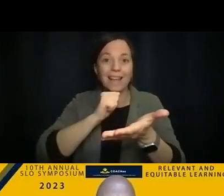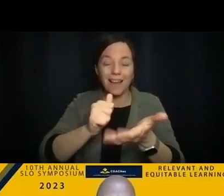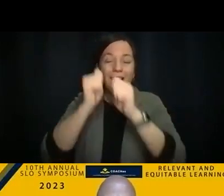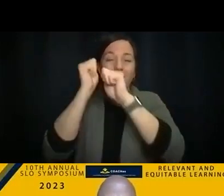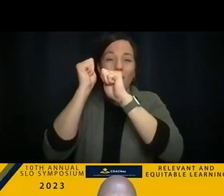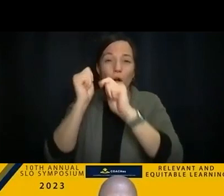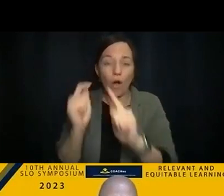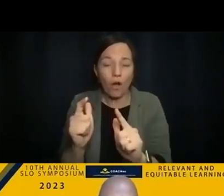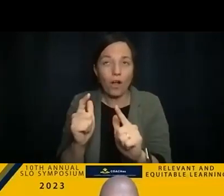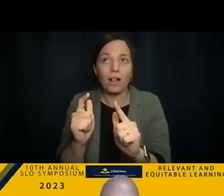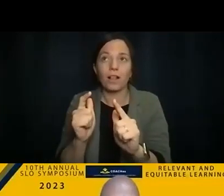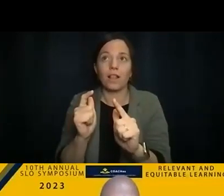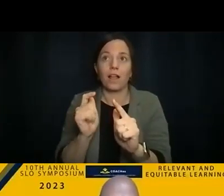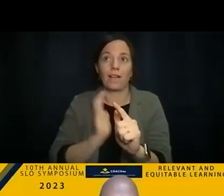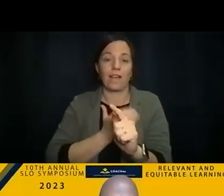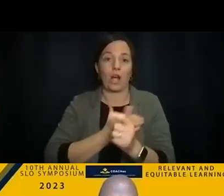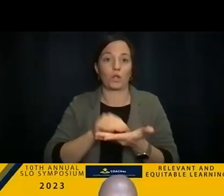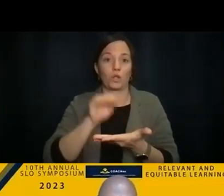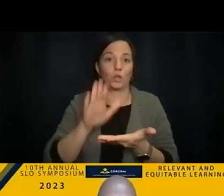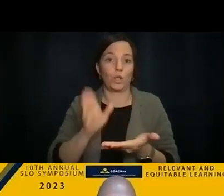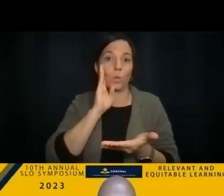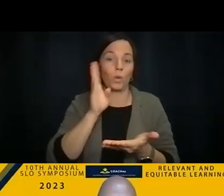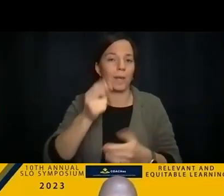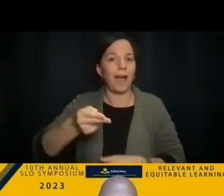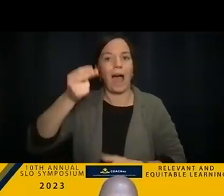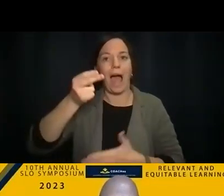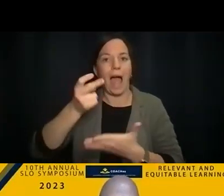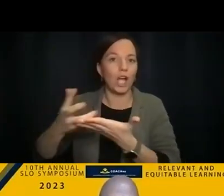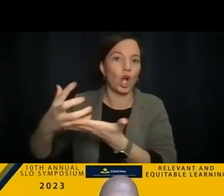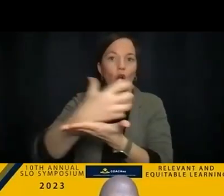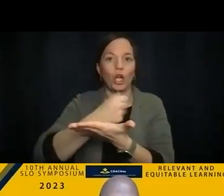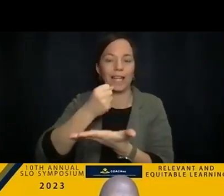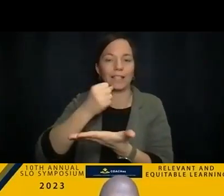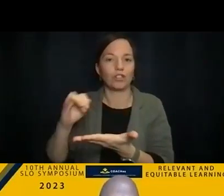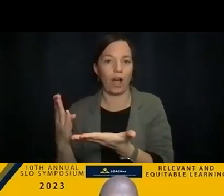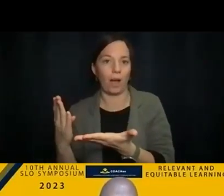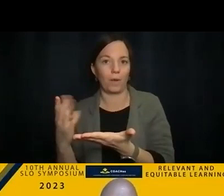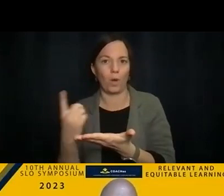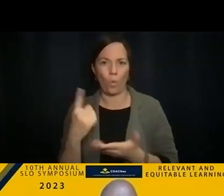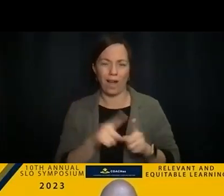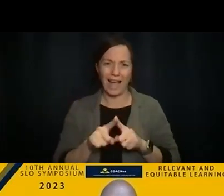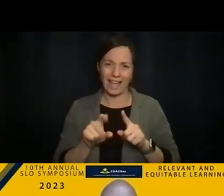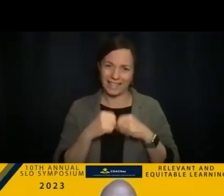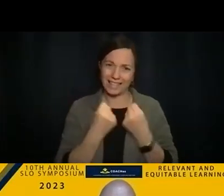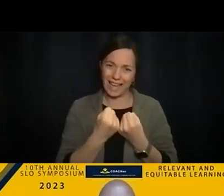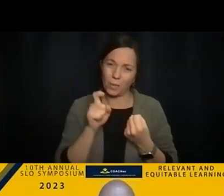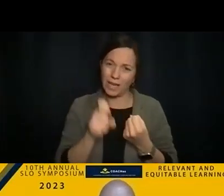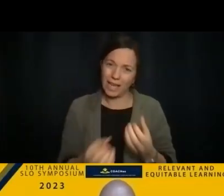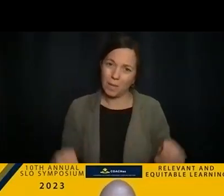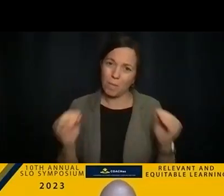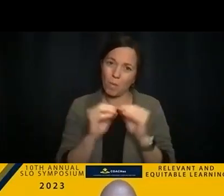all of our students' destinies are going to be high wage earning jobs. One, as a society, we've got to place more wage value